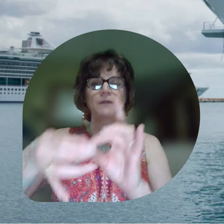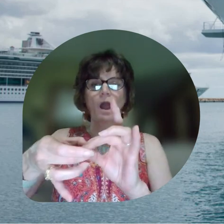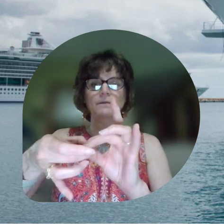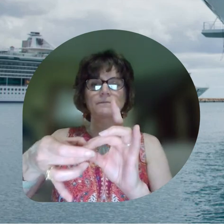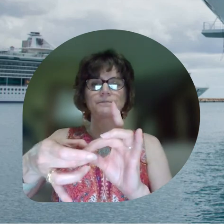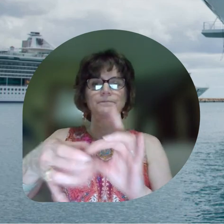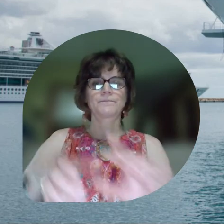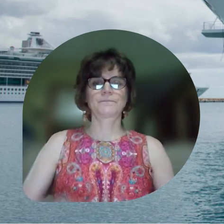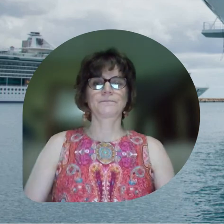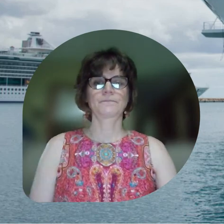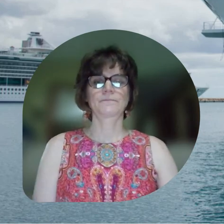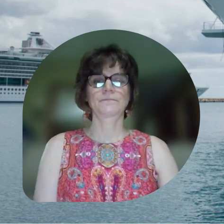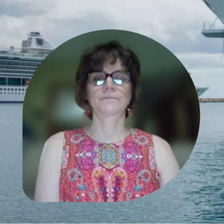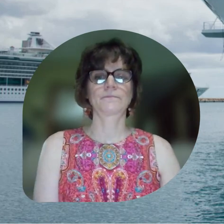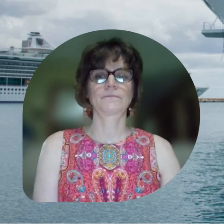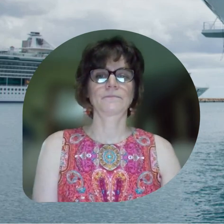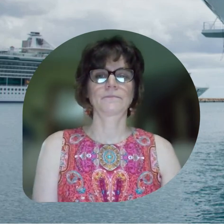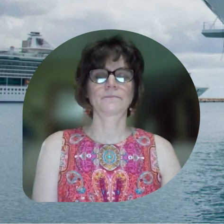Dock.